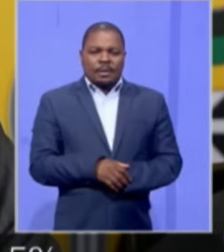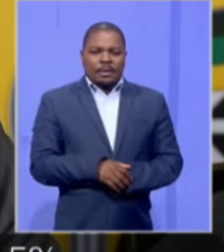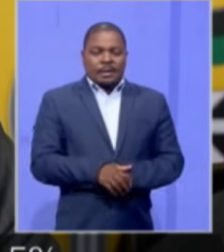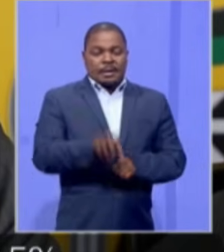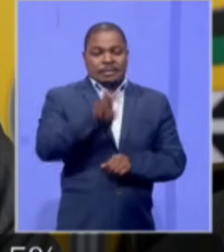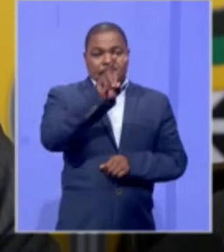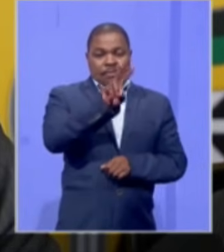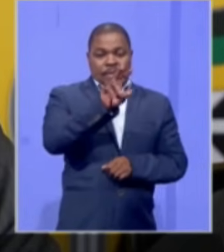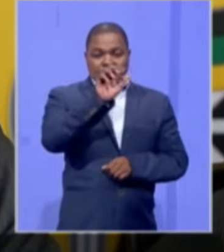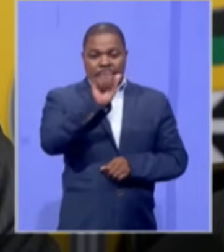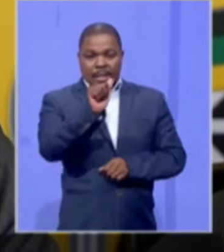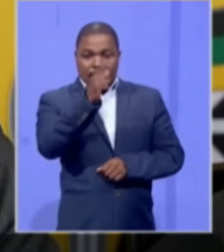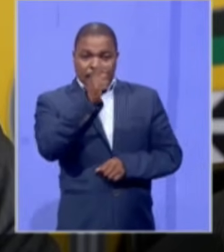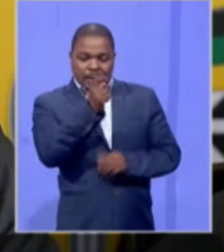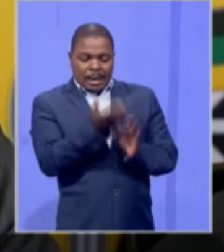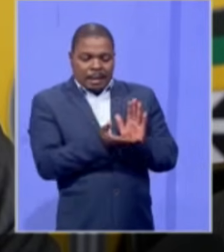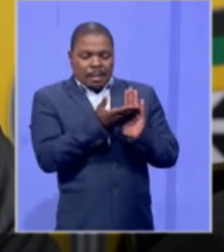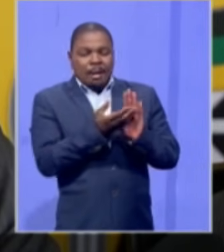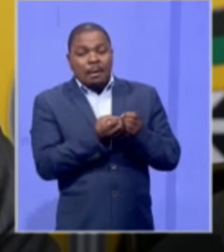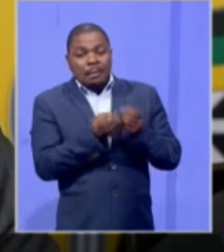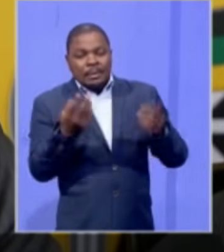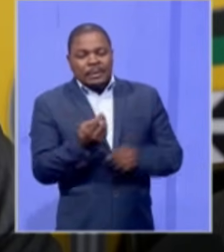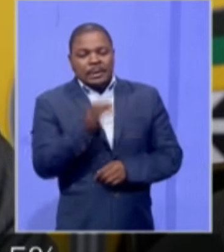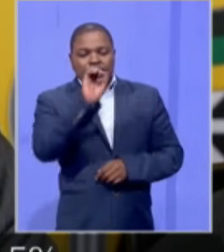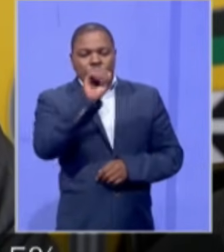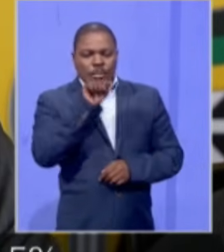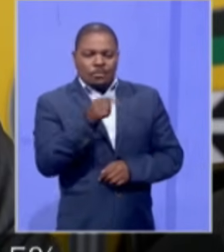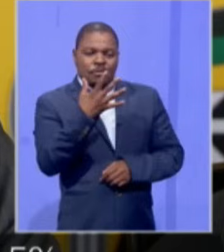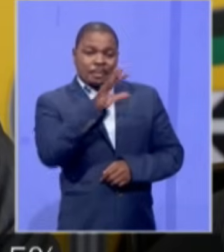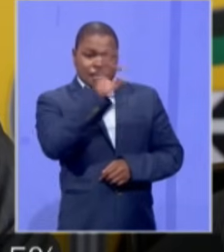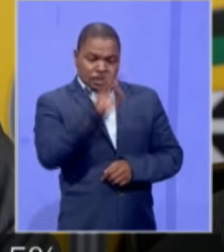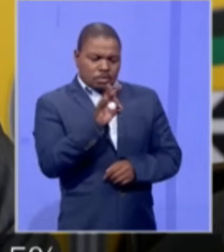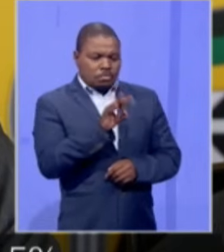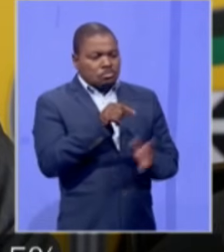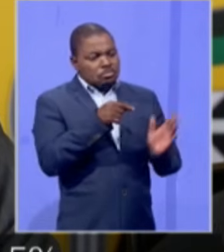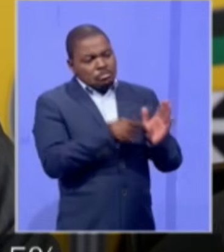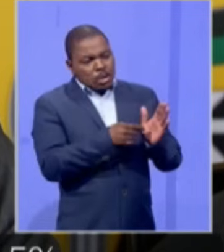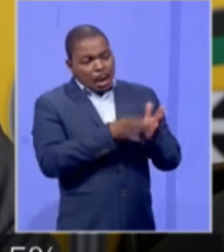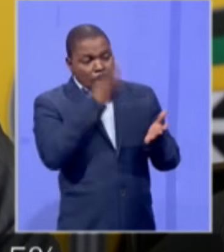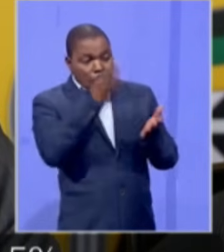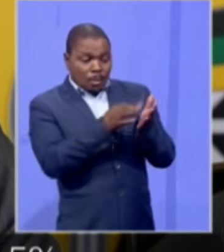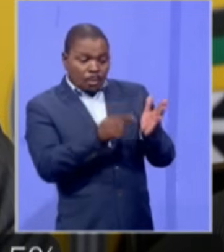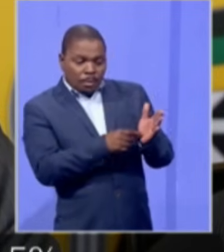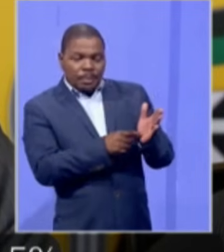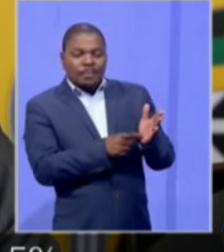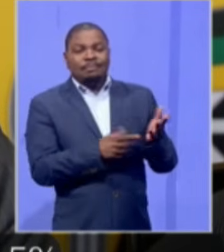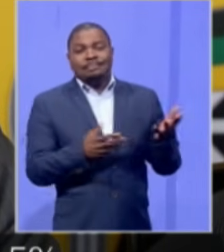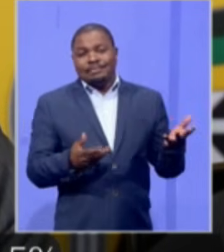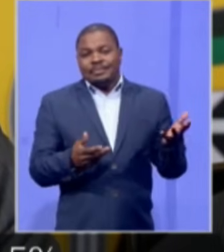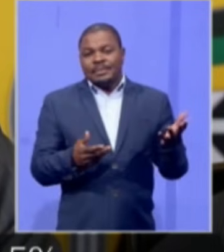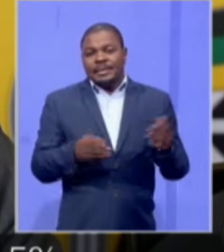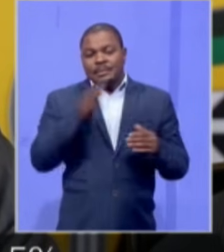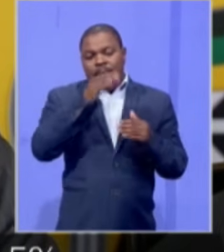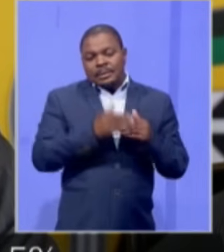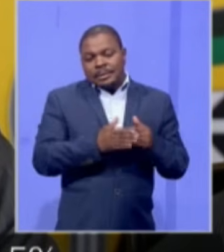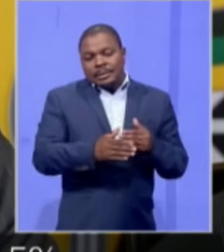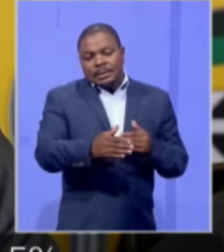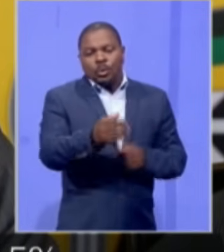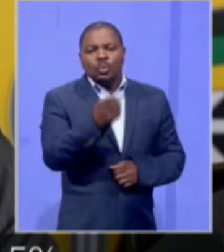VAT increase of 0.5% points in each of the next 2